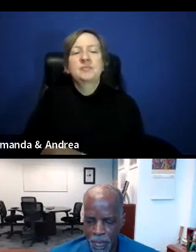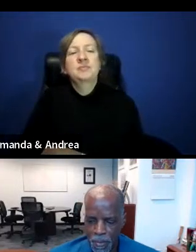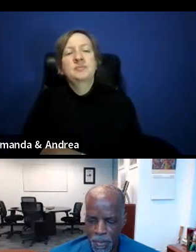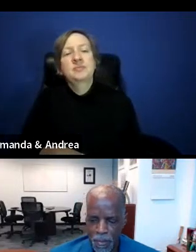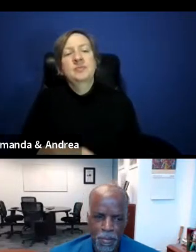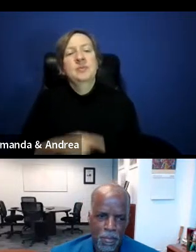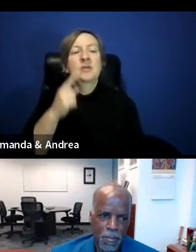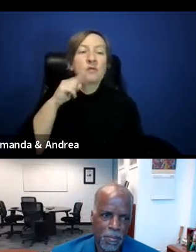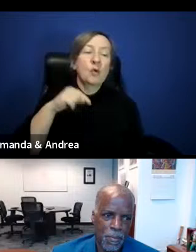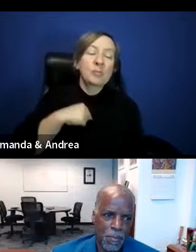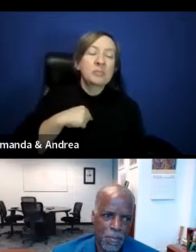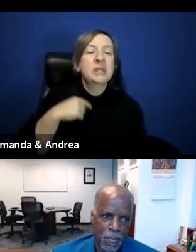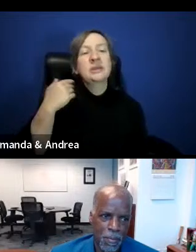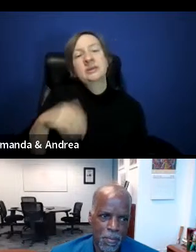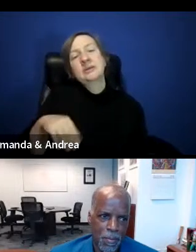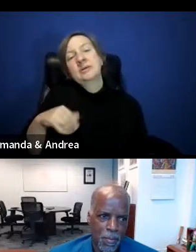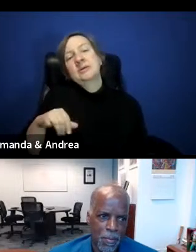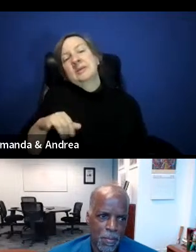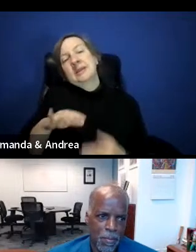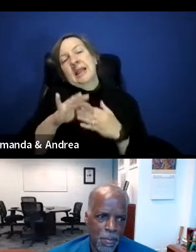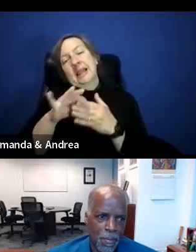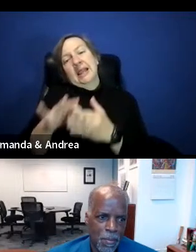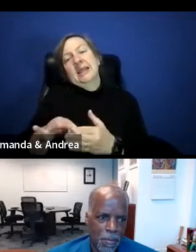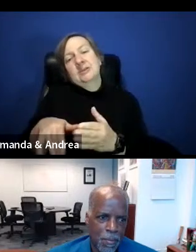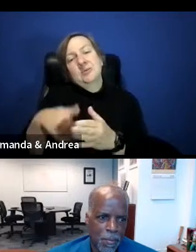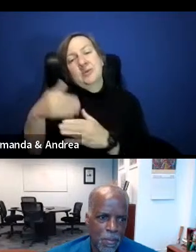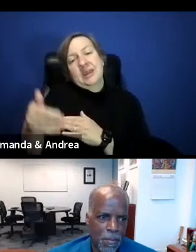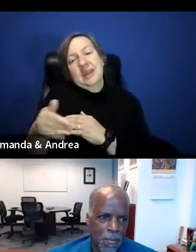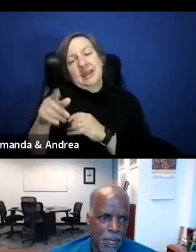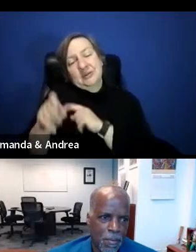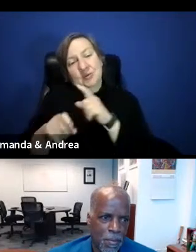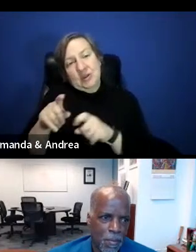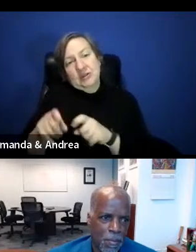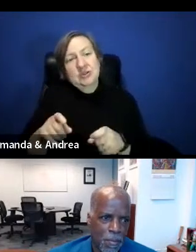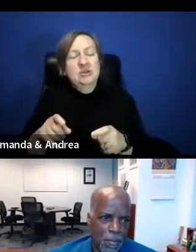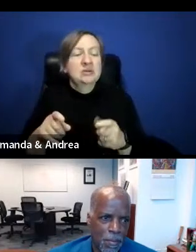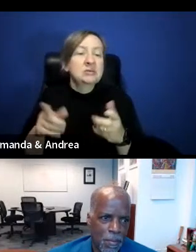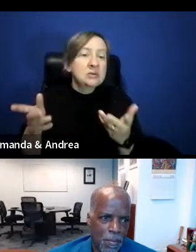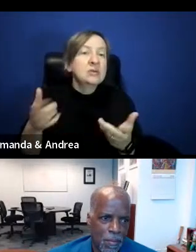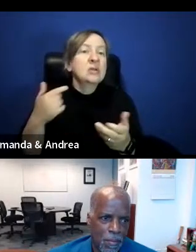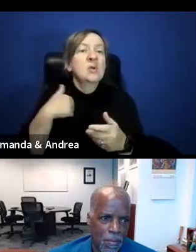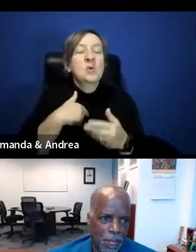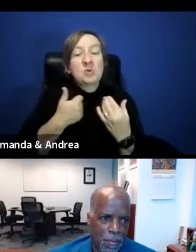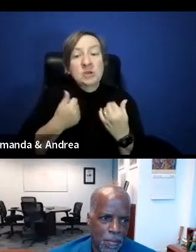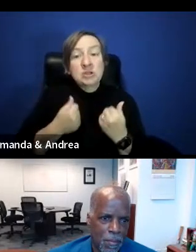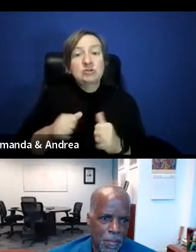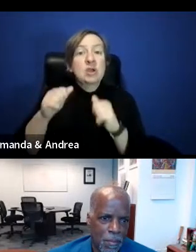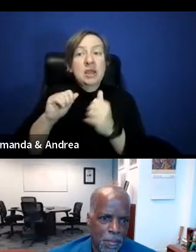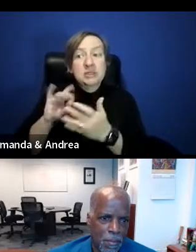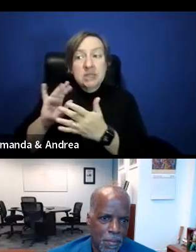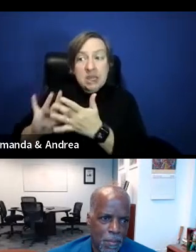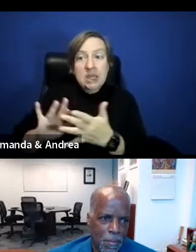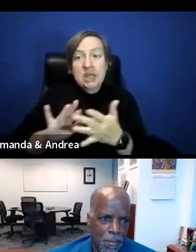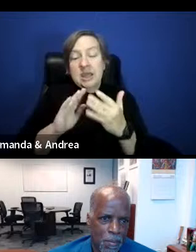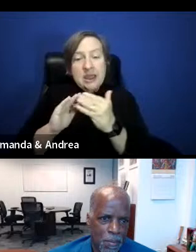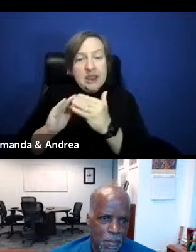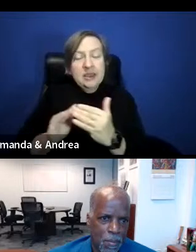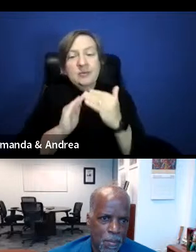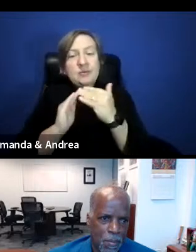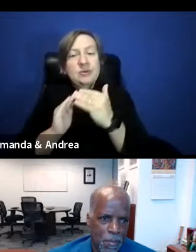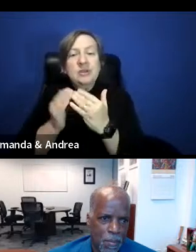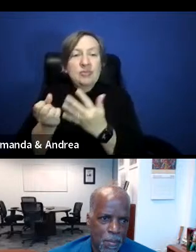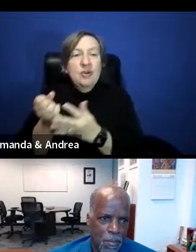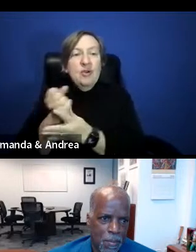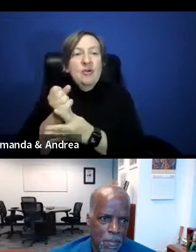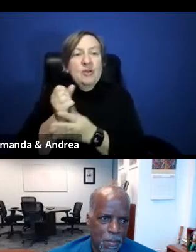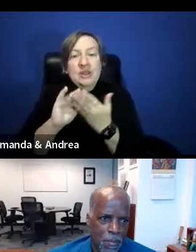For me, it kind of leads into our next question because, while we make these efforts to reach out to equity priority communities,